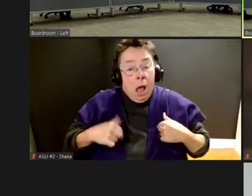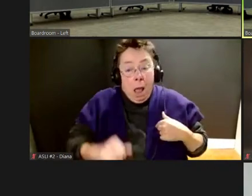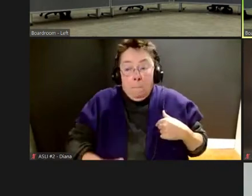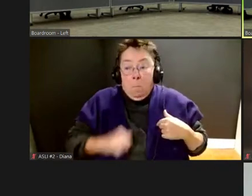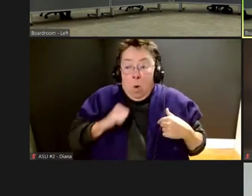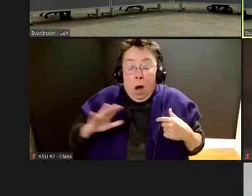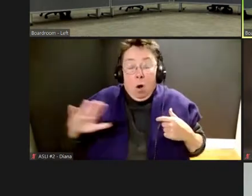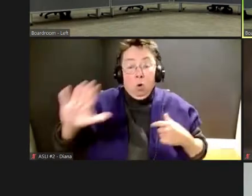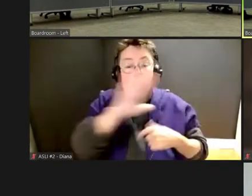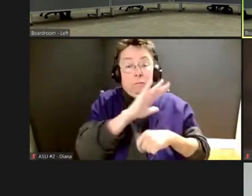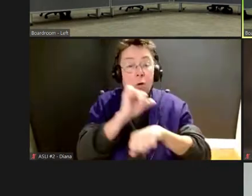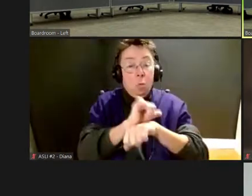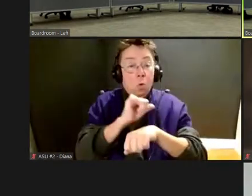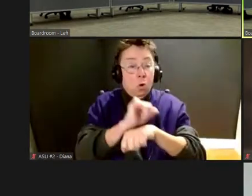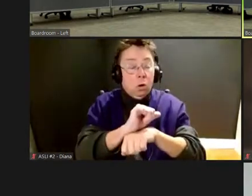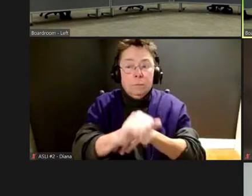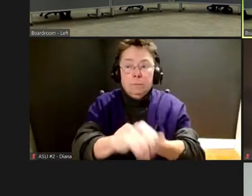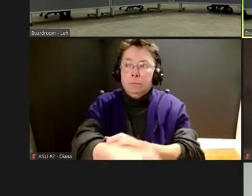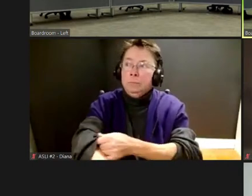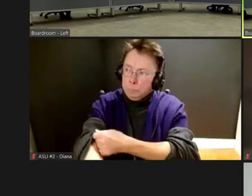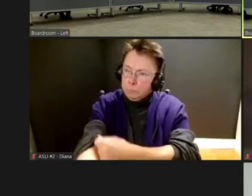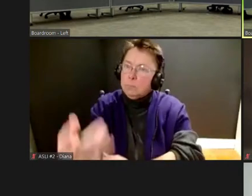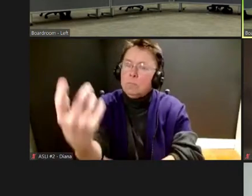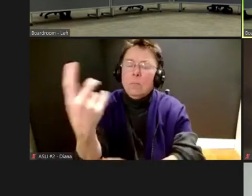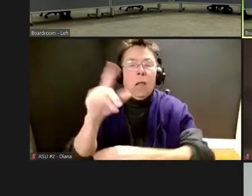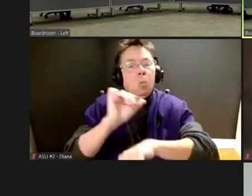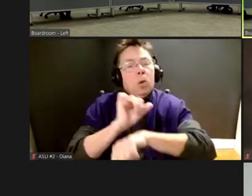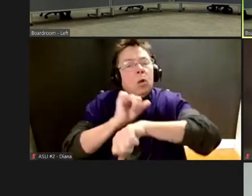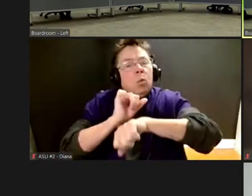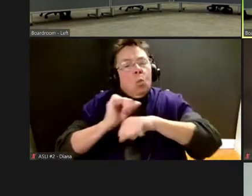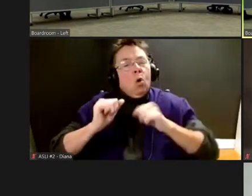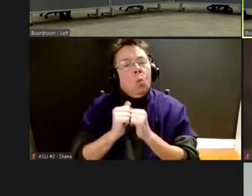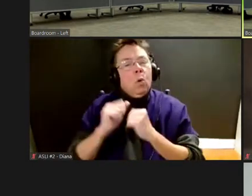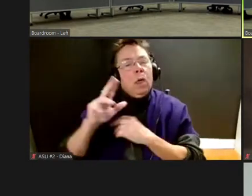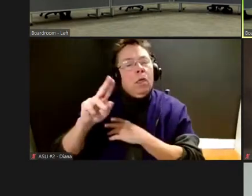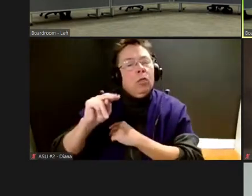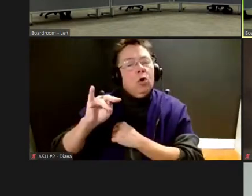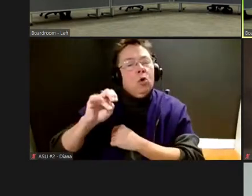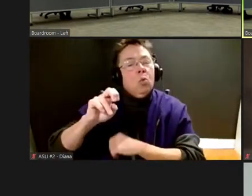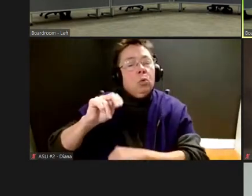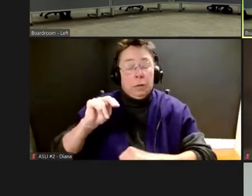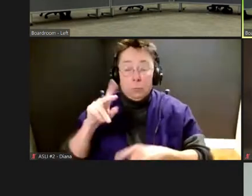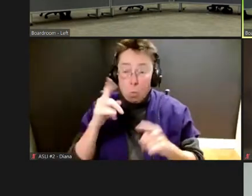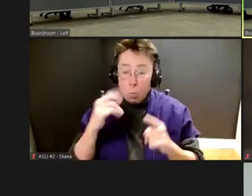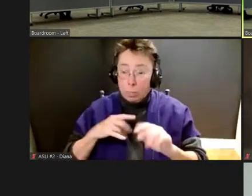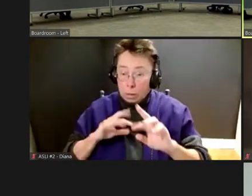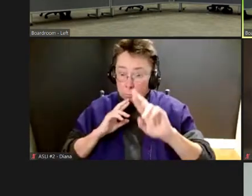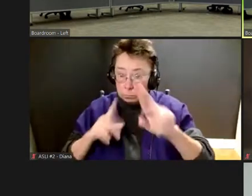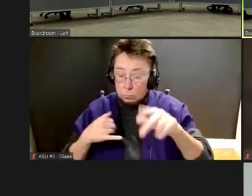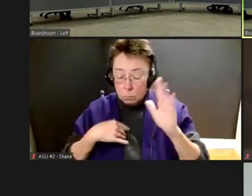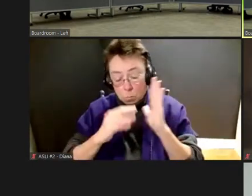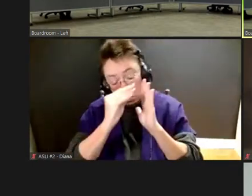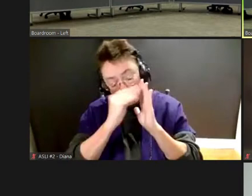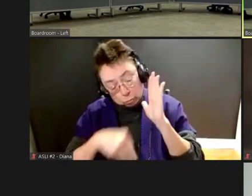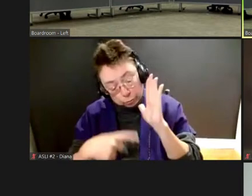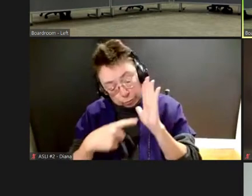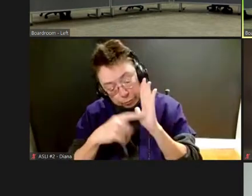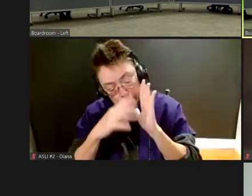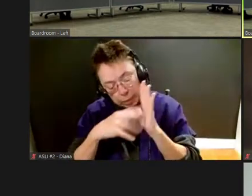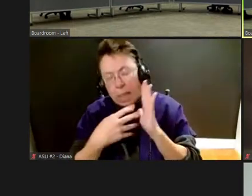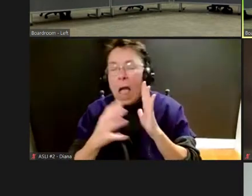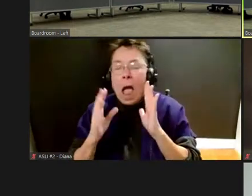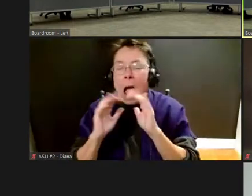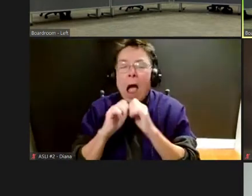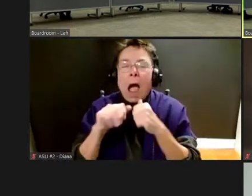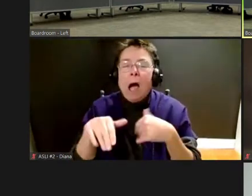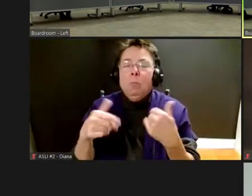doing. We are certainly working closely with the union, and one of the things that I mentioned in my report is trying to find ways to